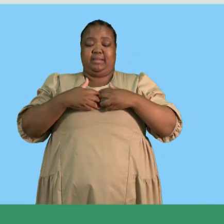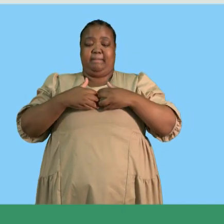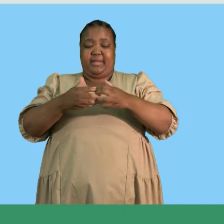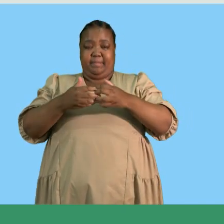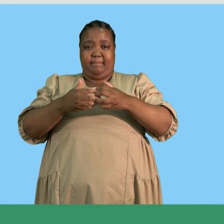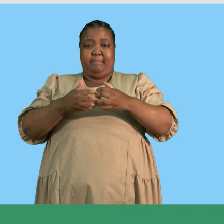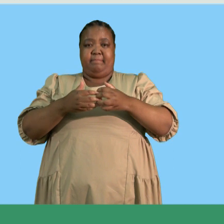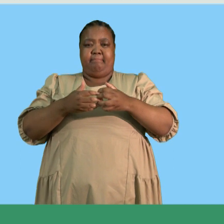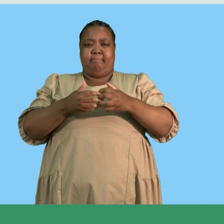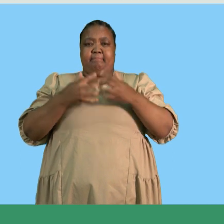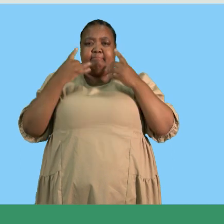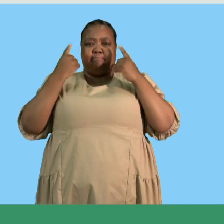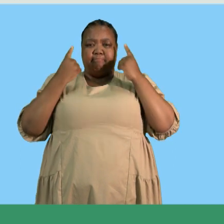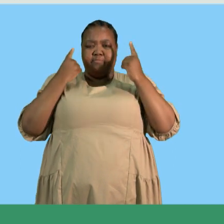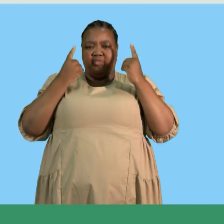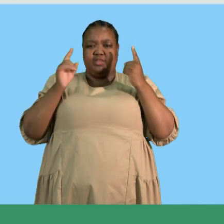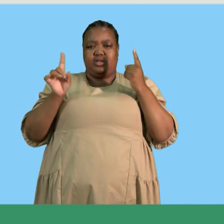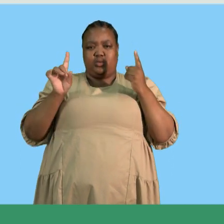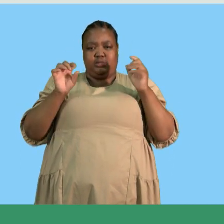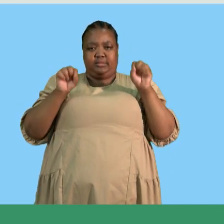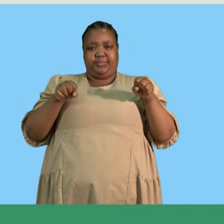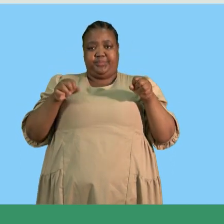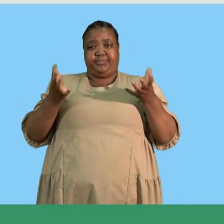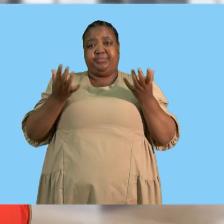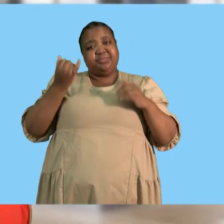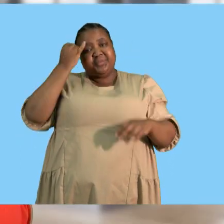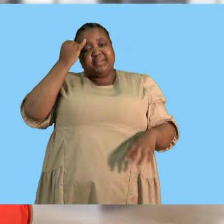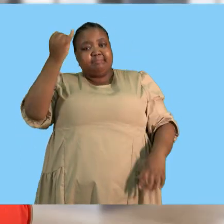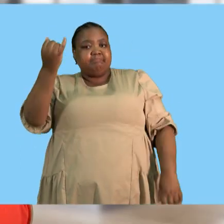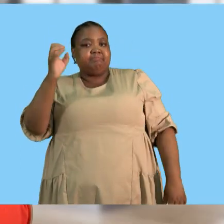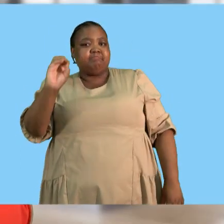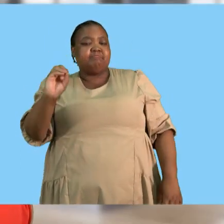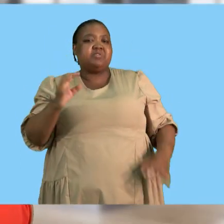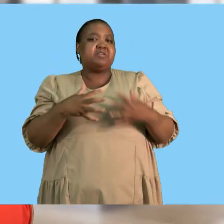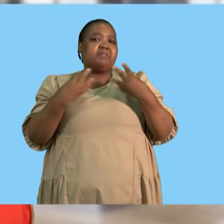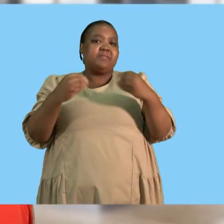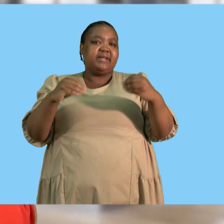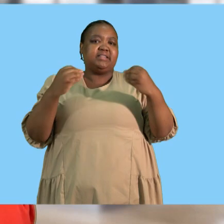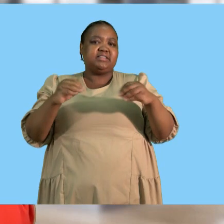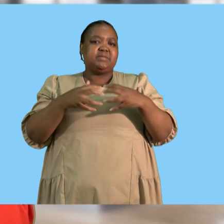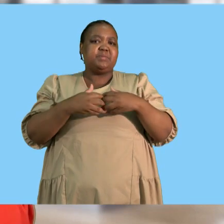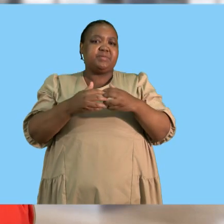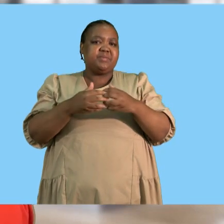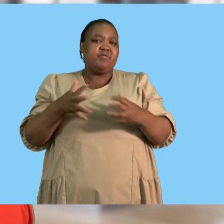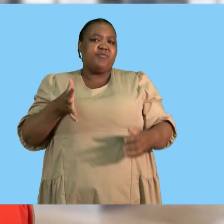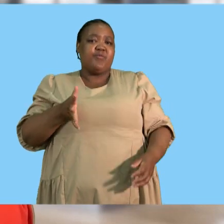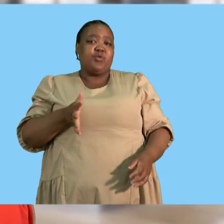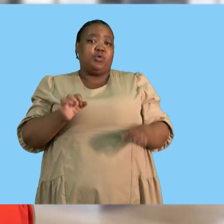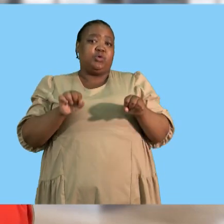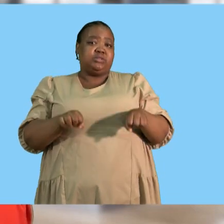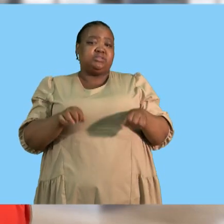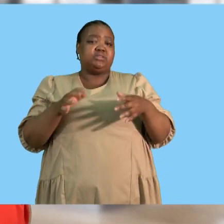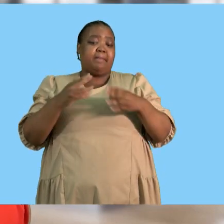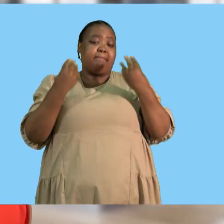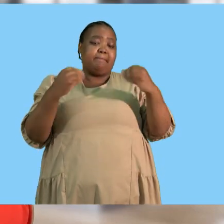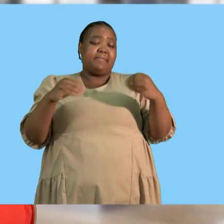a business, we are looking at the idea that you have when you want to start a business. Now, as you